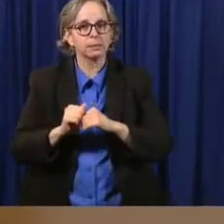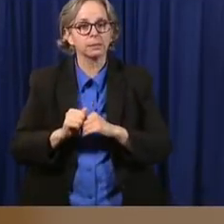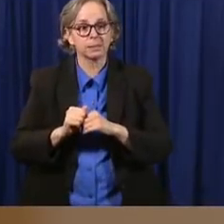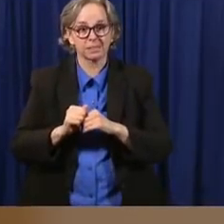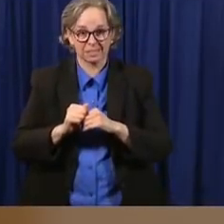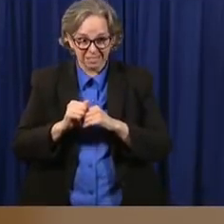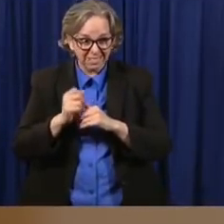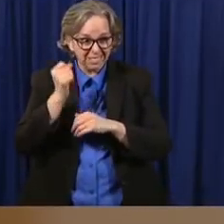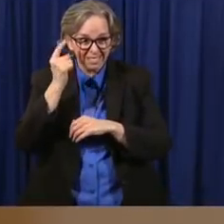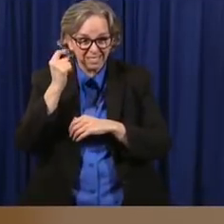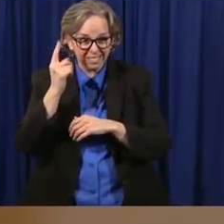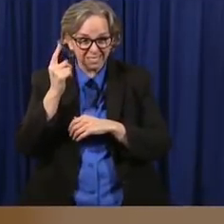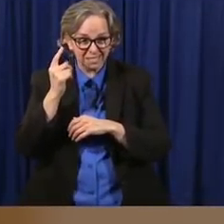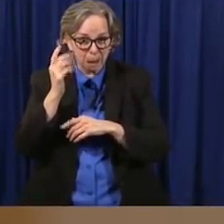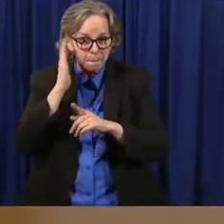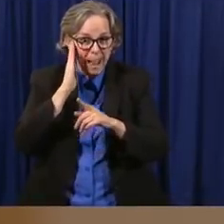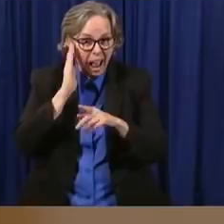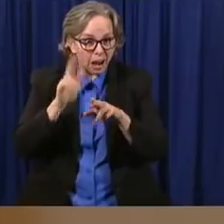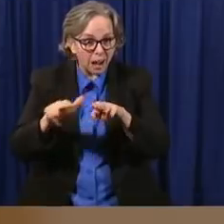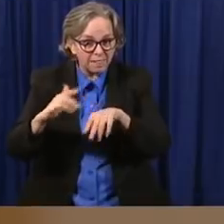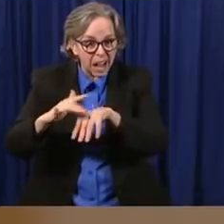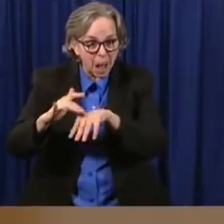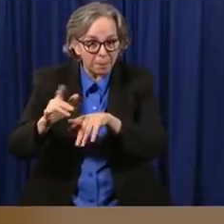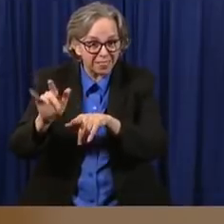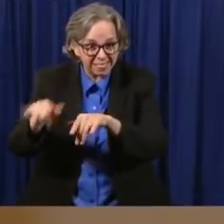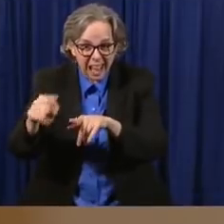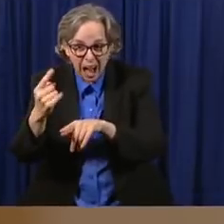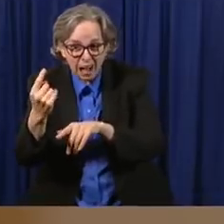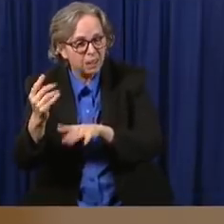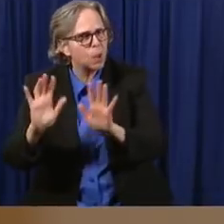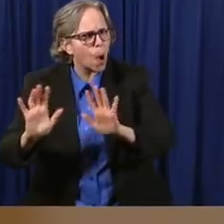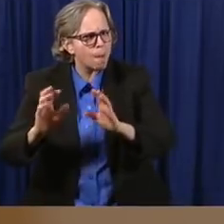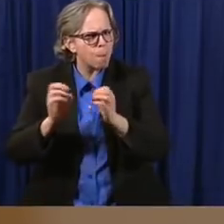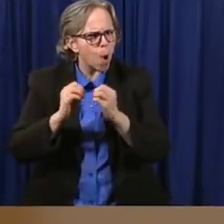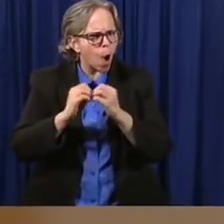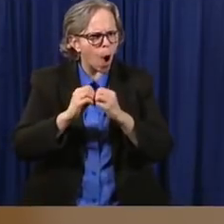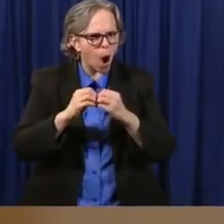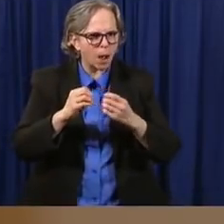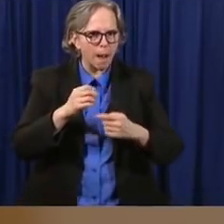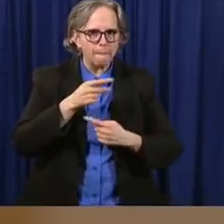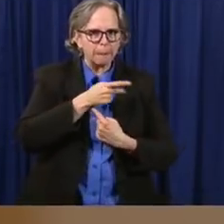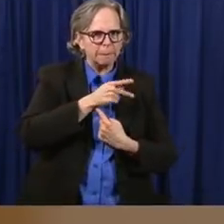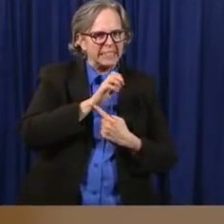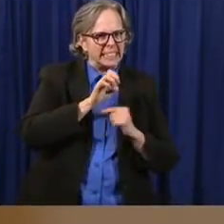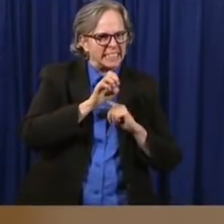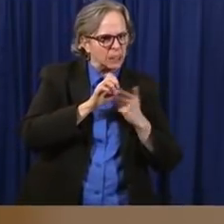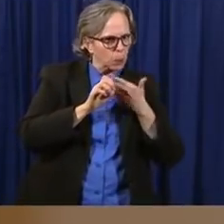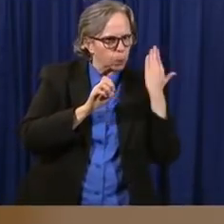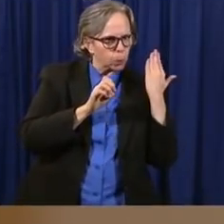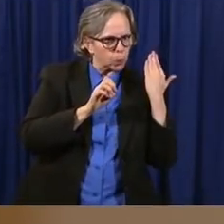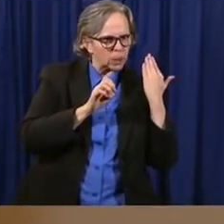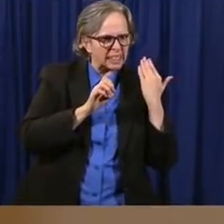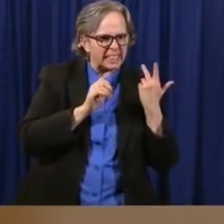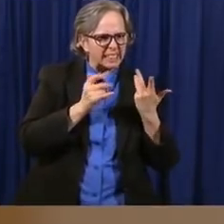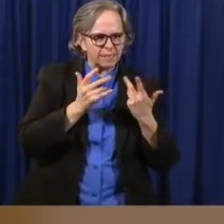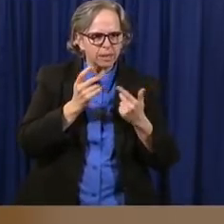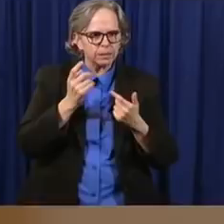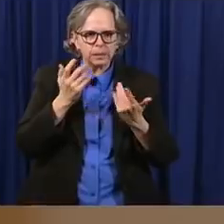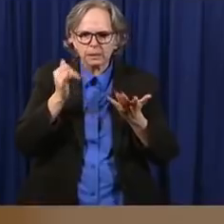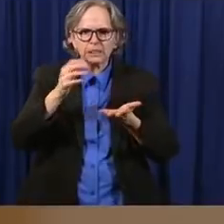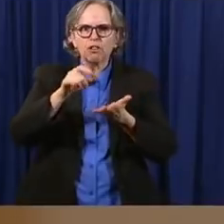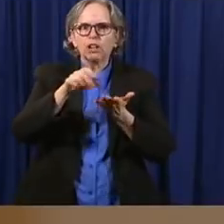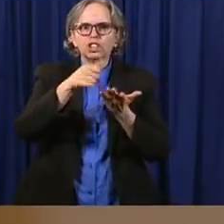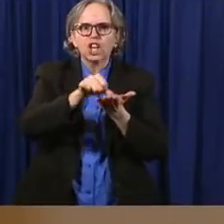now. We don't have gear for routine surgeries. We have a shortage of medicines for using